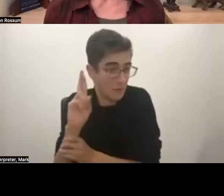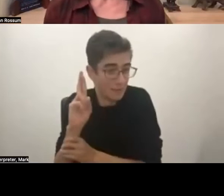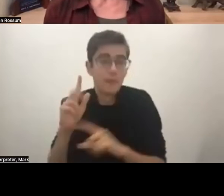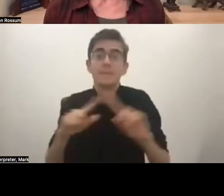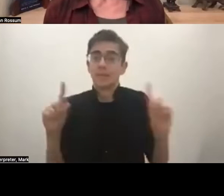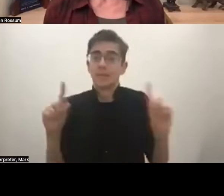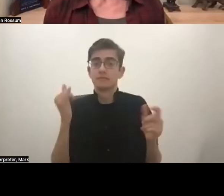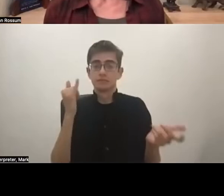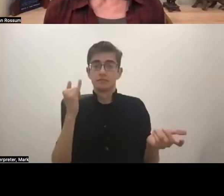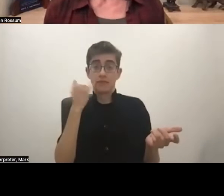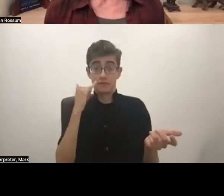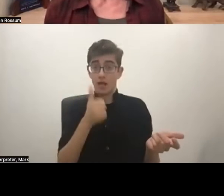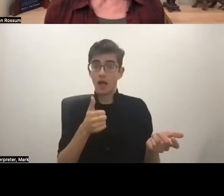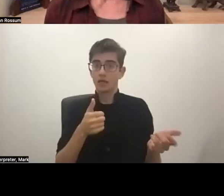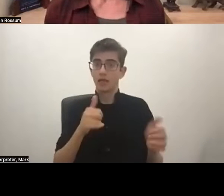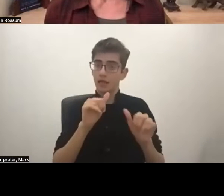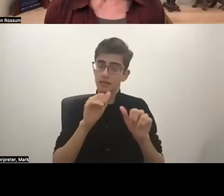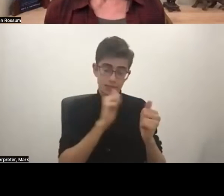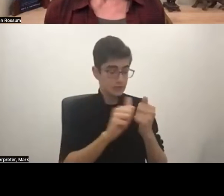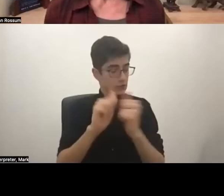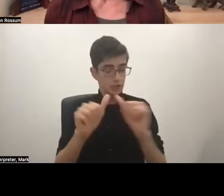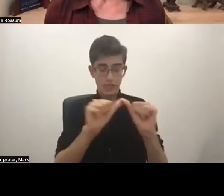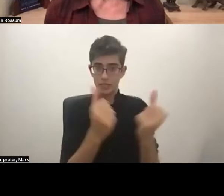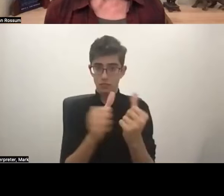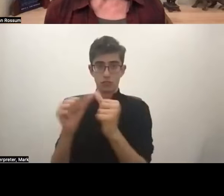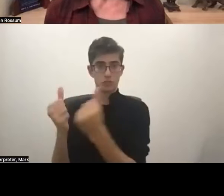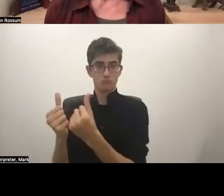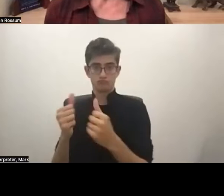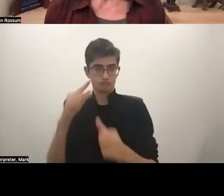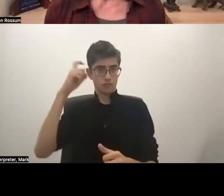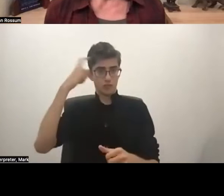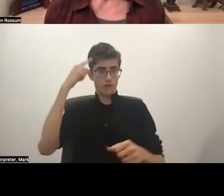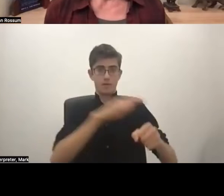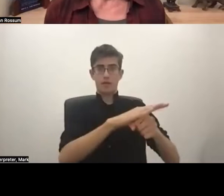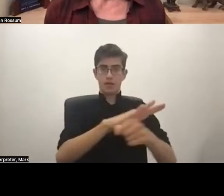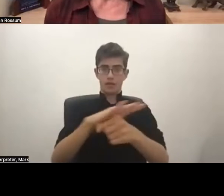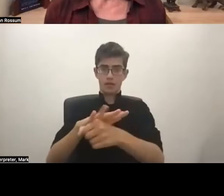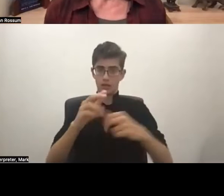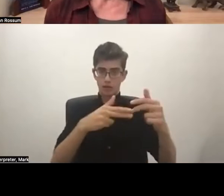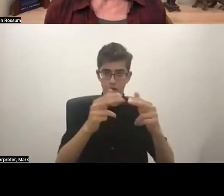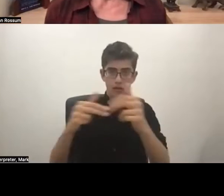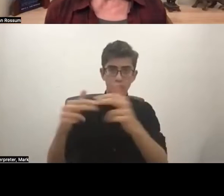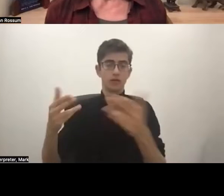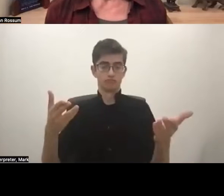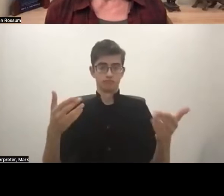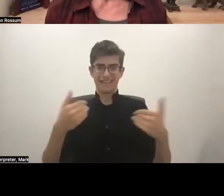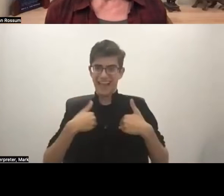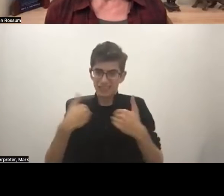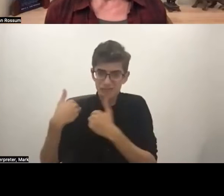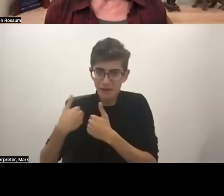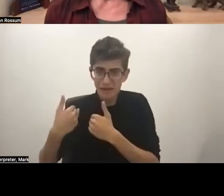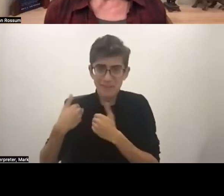every agency in the state, every government actor in the state has a duty